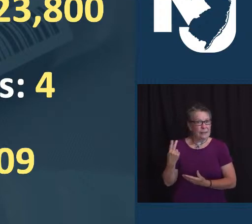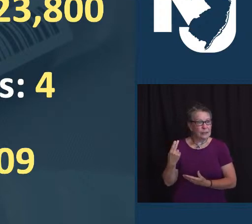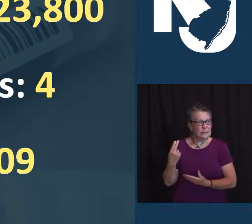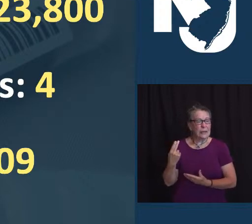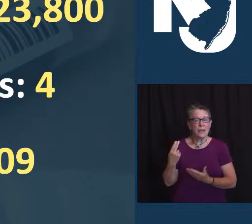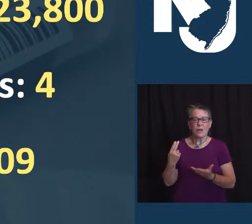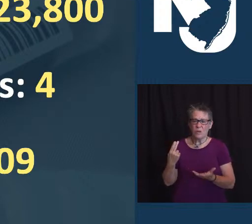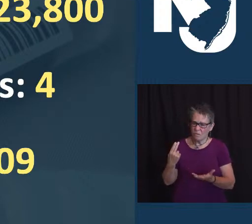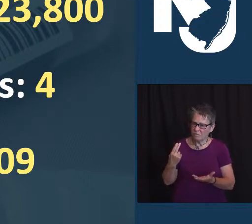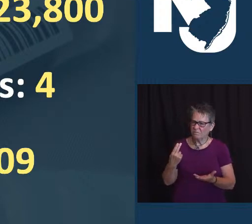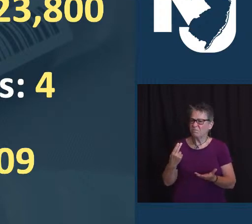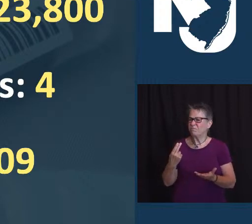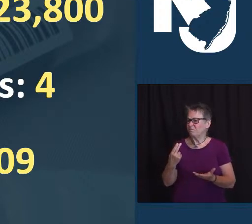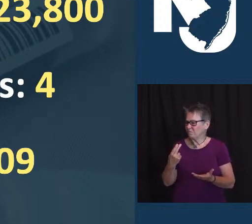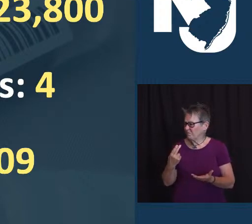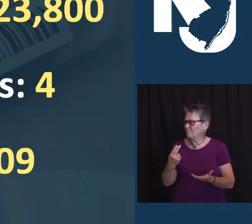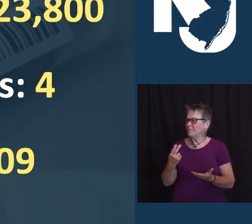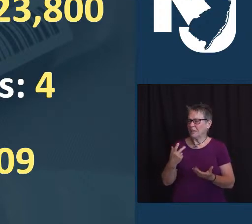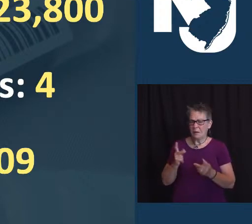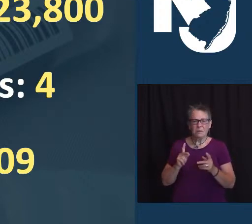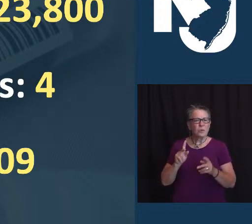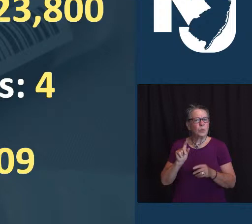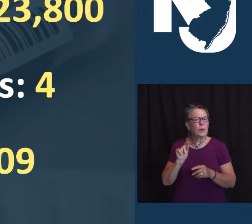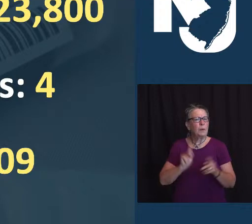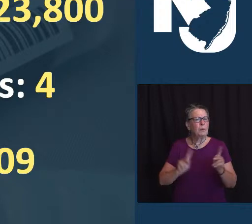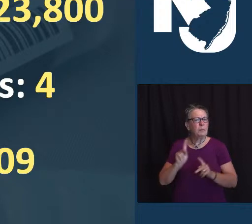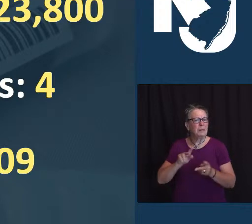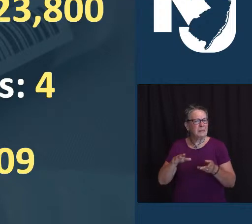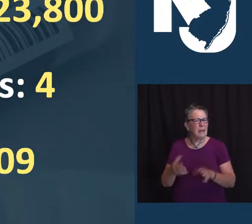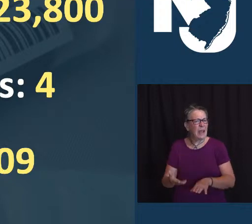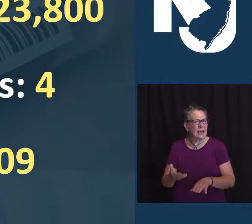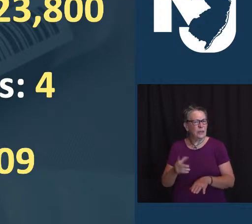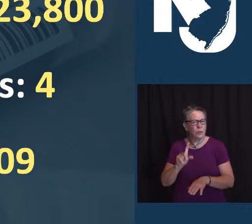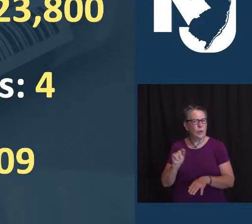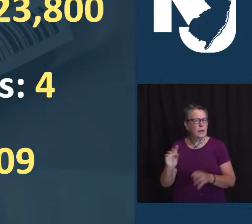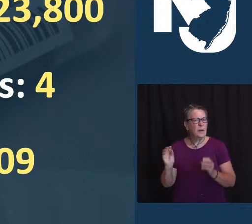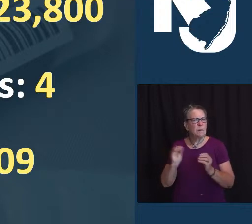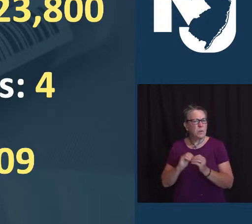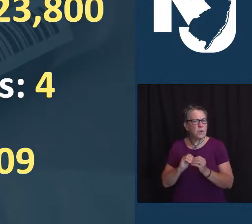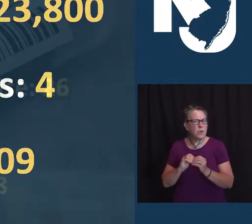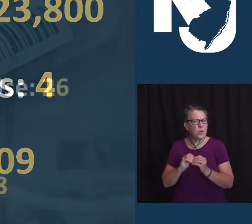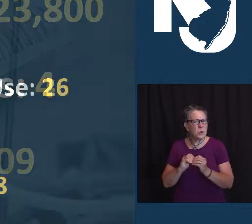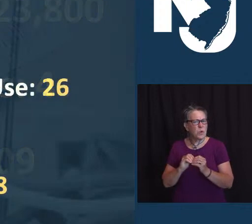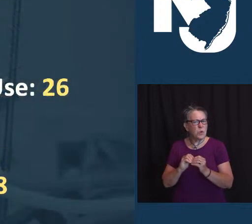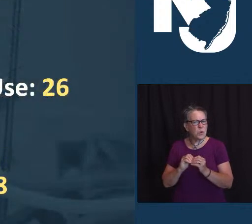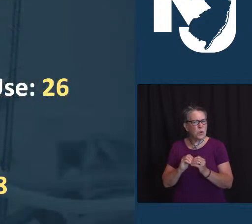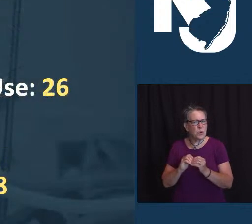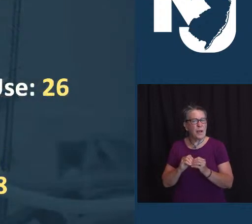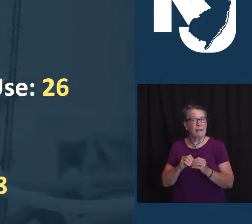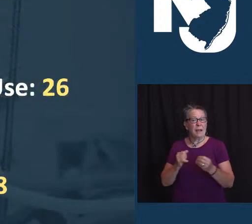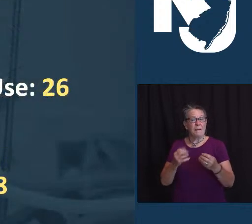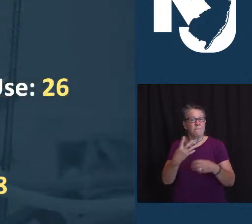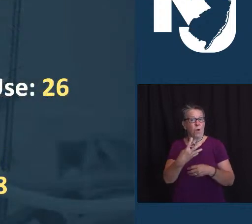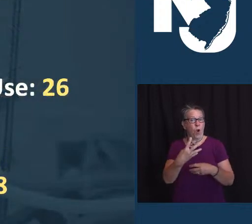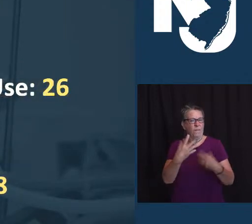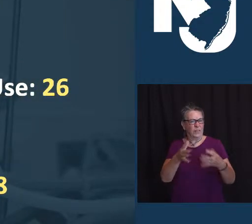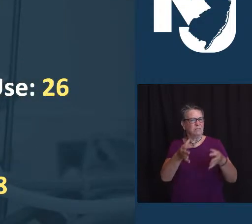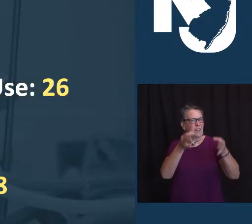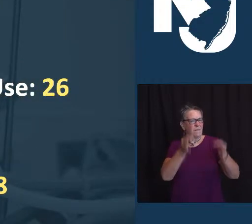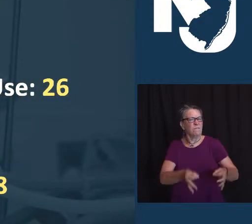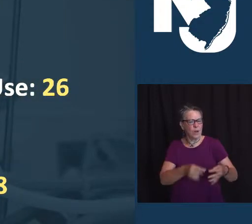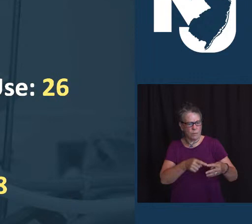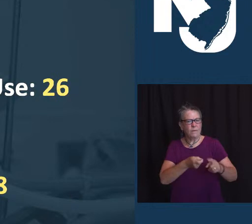deaths, with 4 of those being reported and confirmed today. Looking to our healthcare systems, we have reports from 67